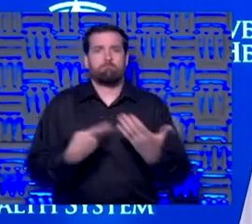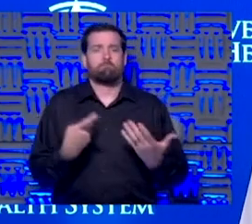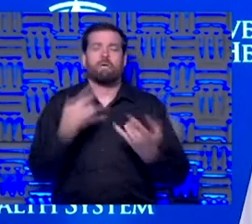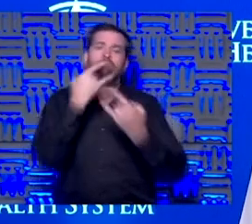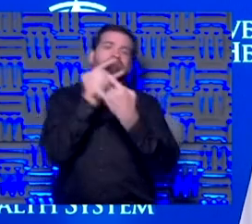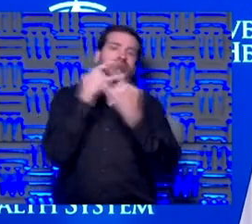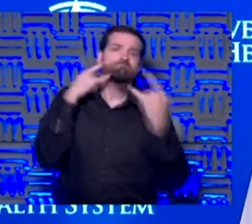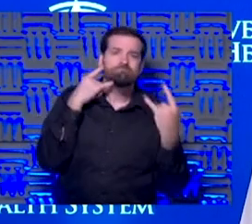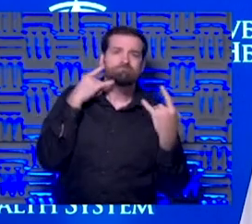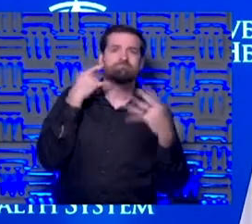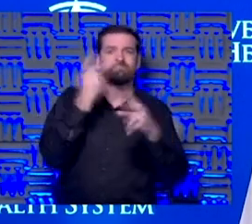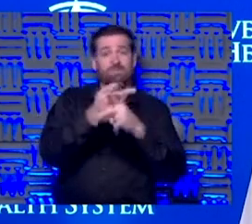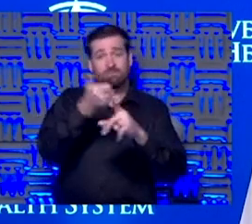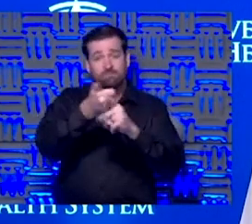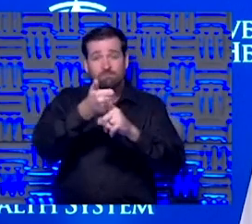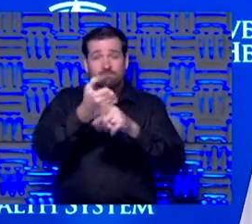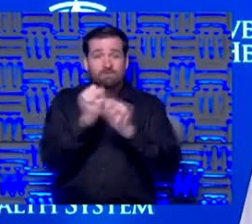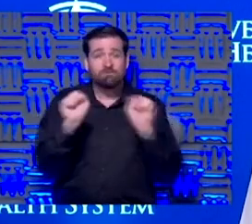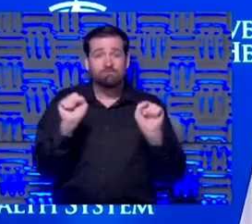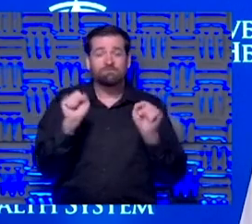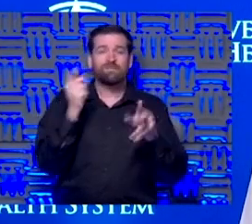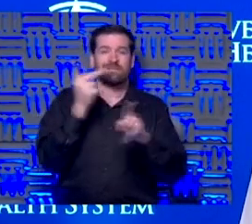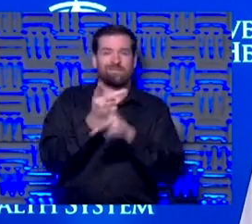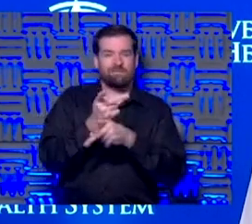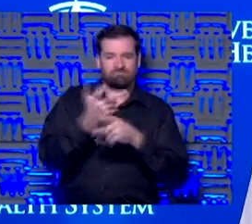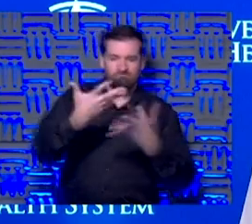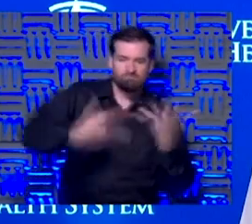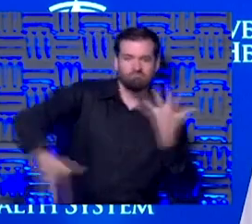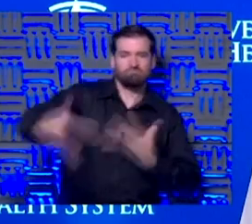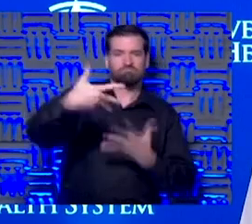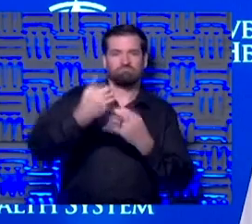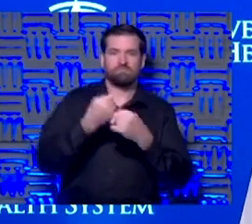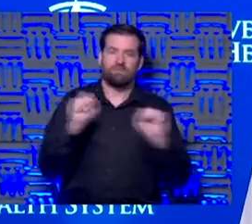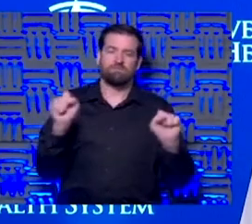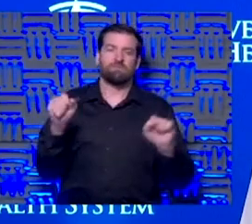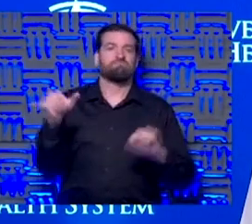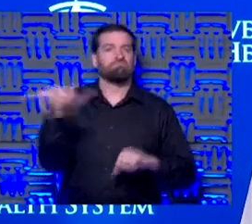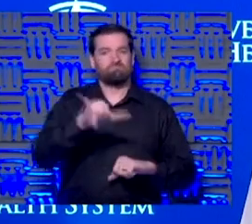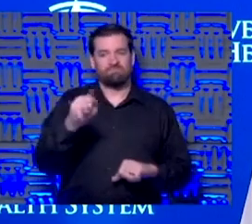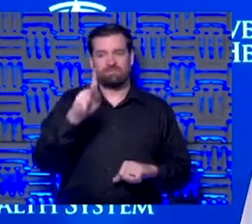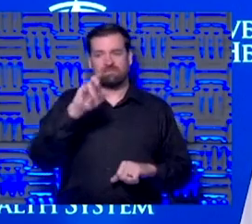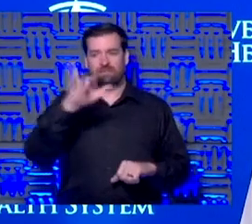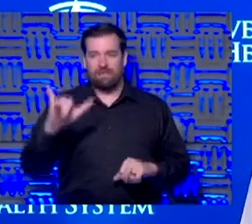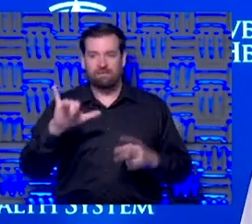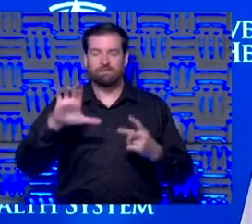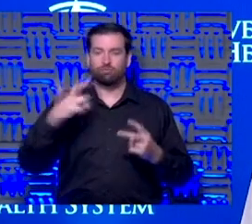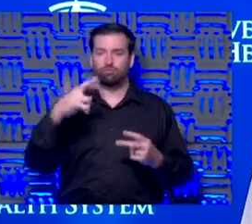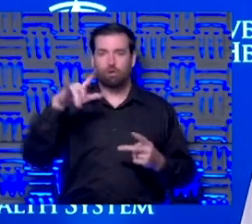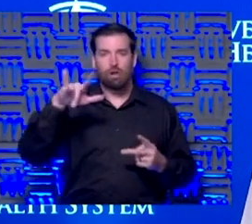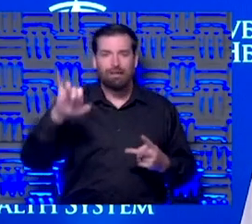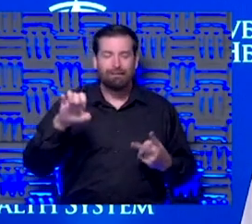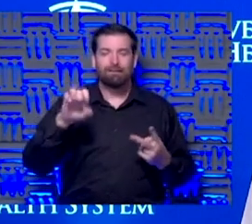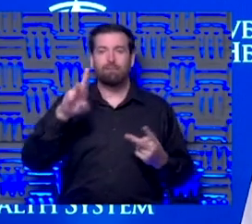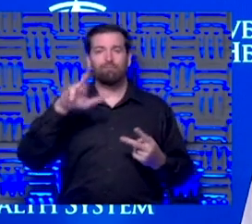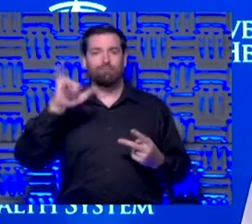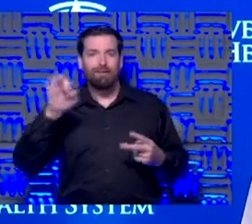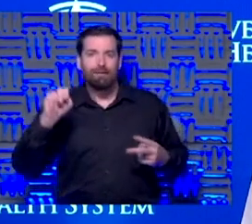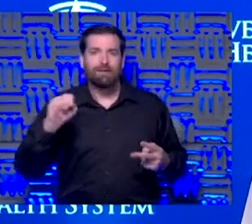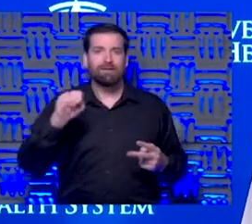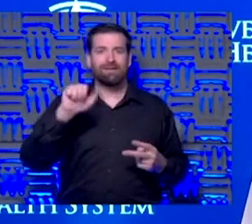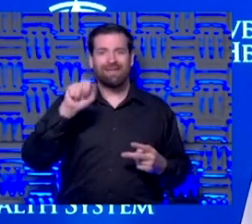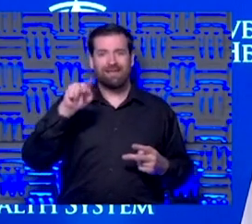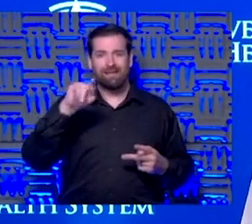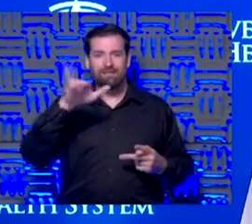mask on. Keep yourself safe and keep everyone else around you safe, just like Kelly and Charlie and Brian and